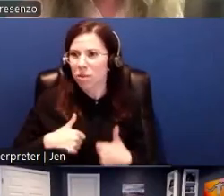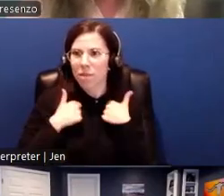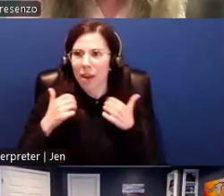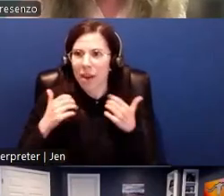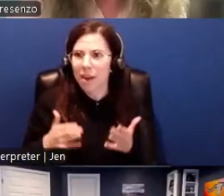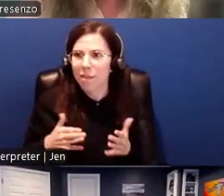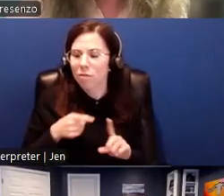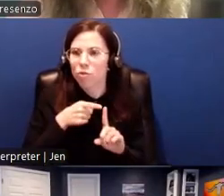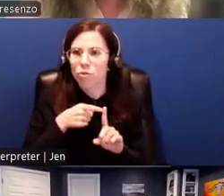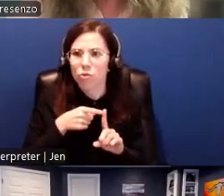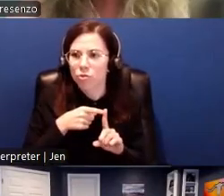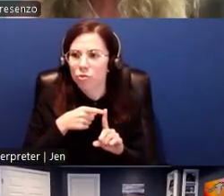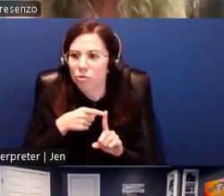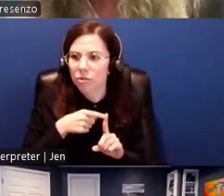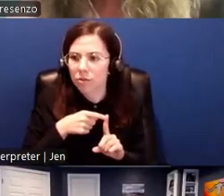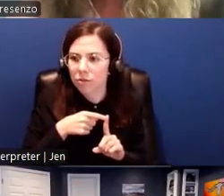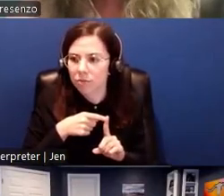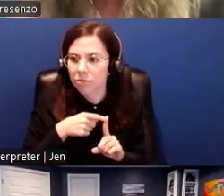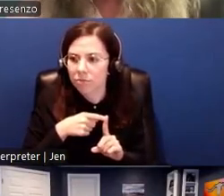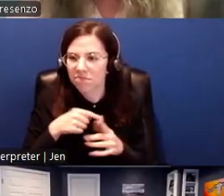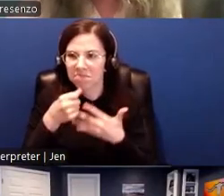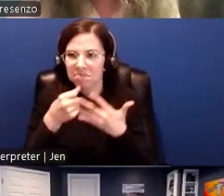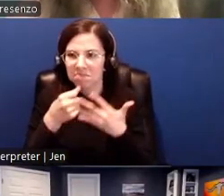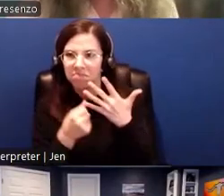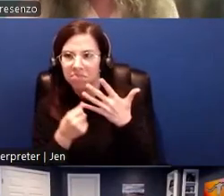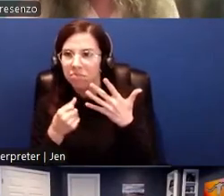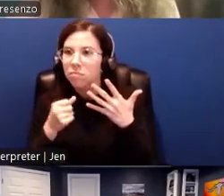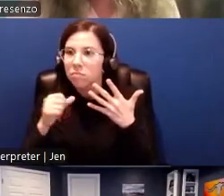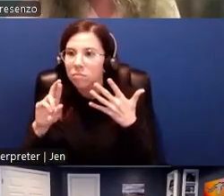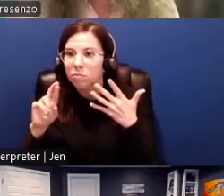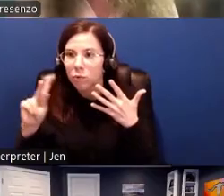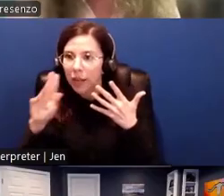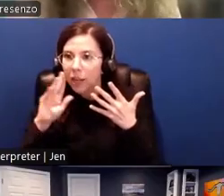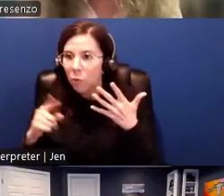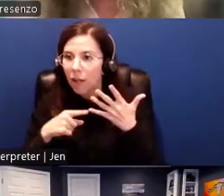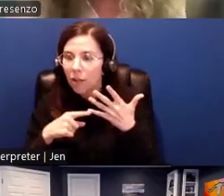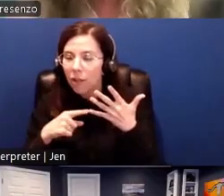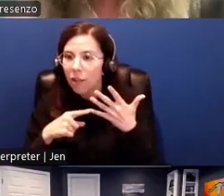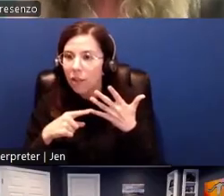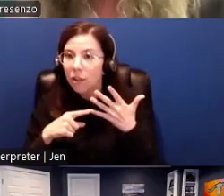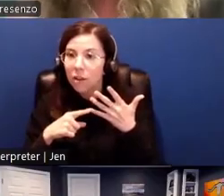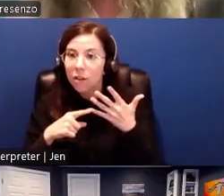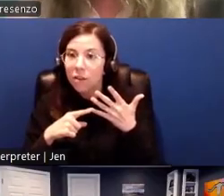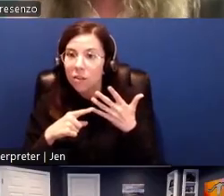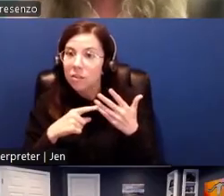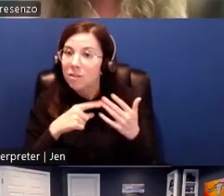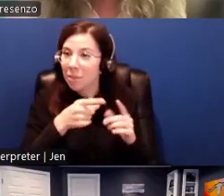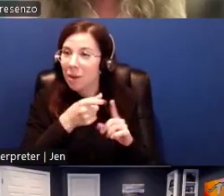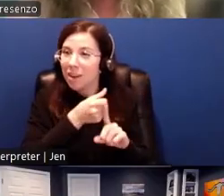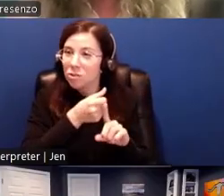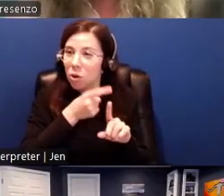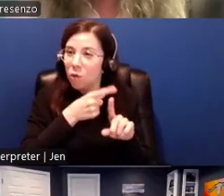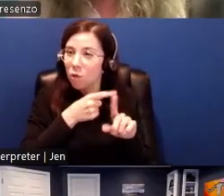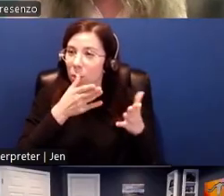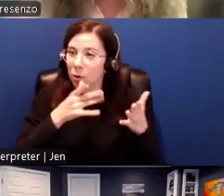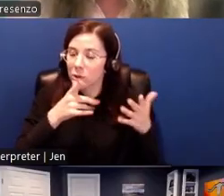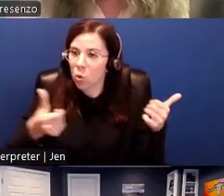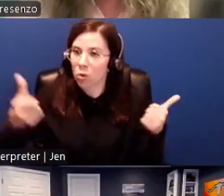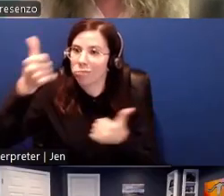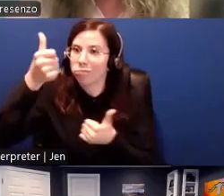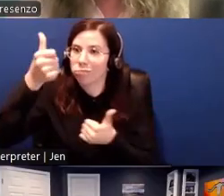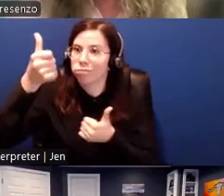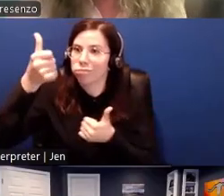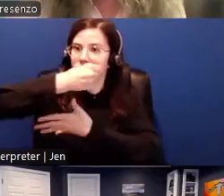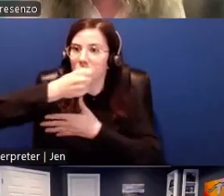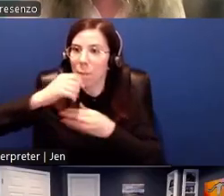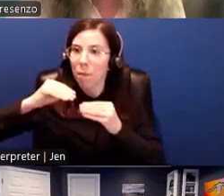is lower ranking, who has been assaulted by somebody who is higher ranking, and then